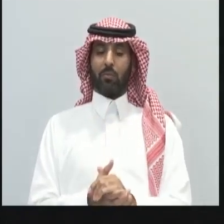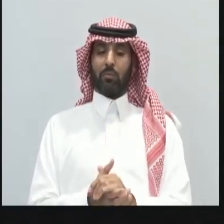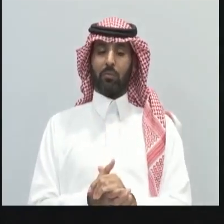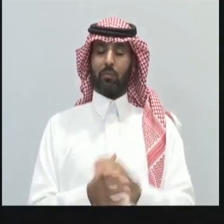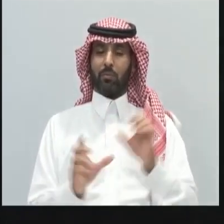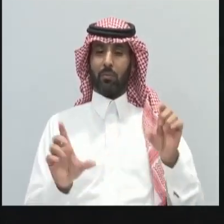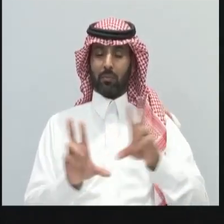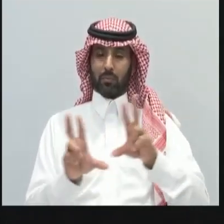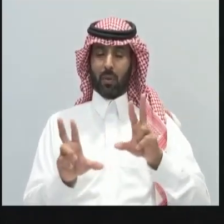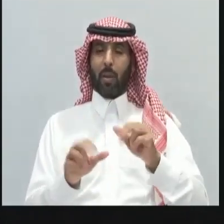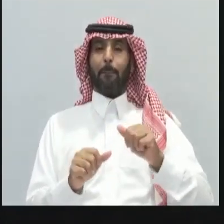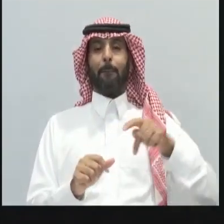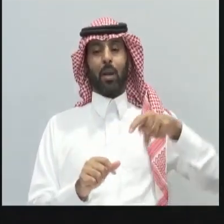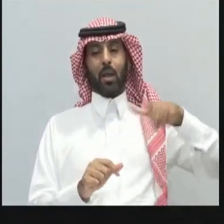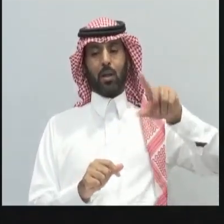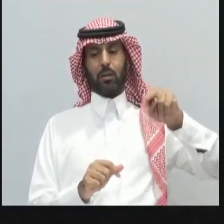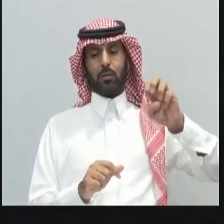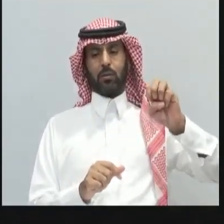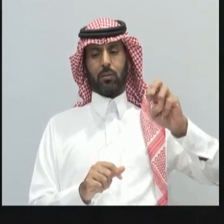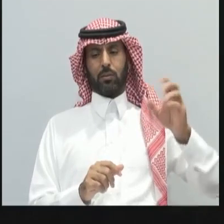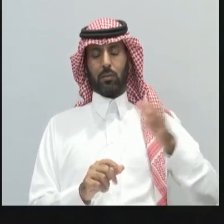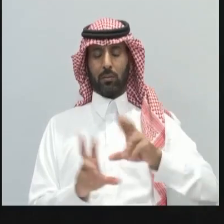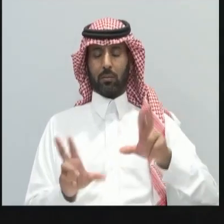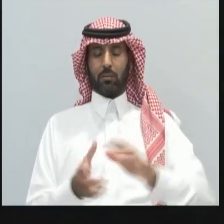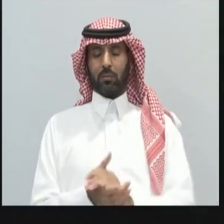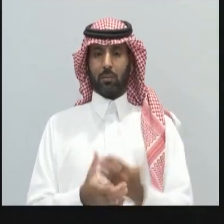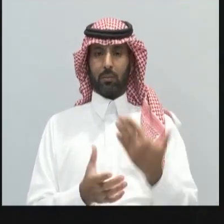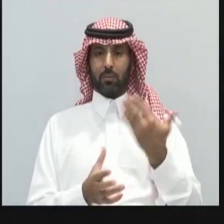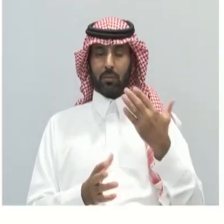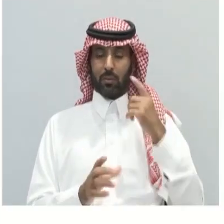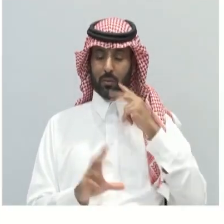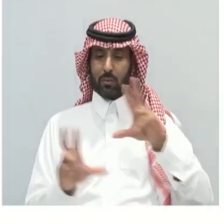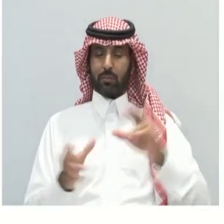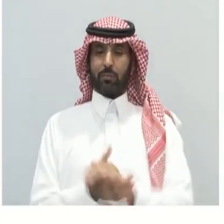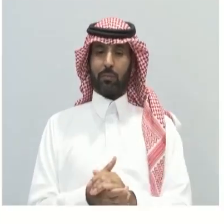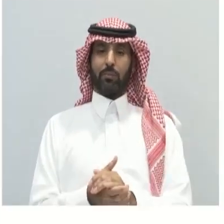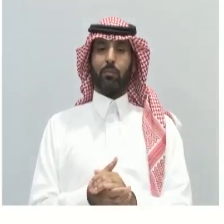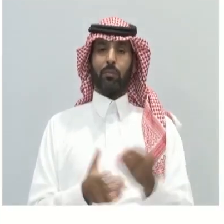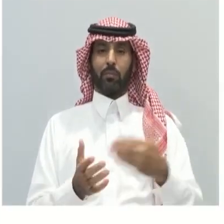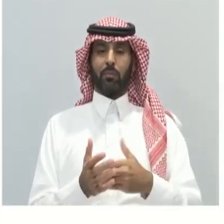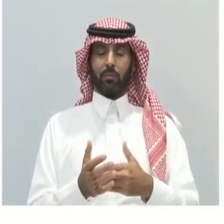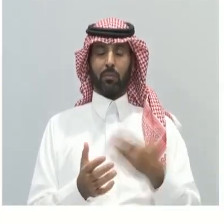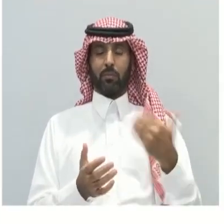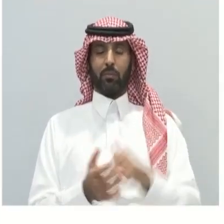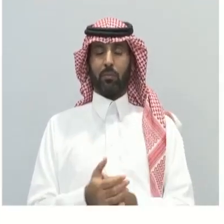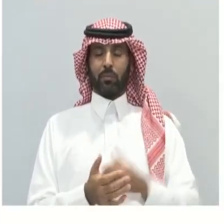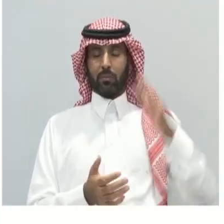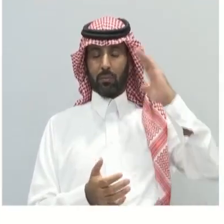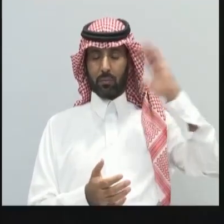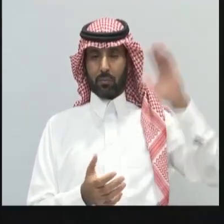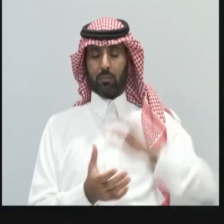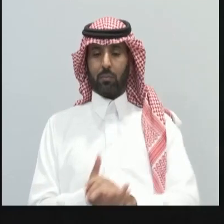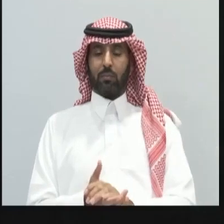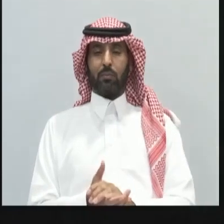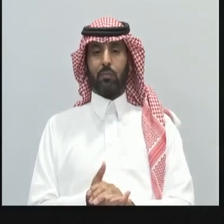are rich, wealthy, or affluent. And with that, we reach the end of this lesson. See you